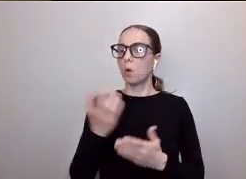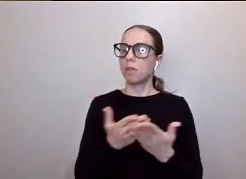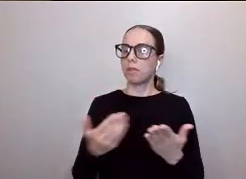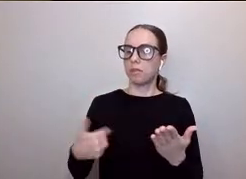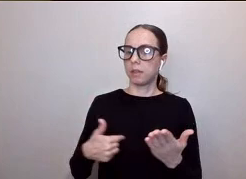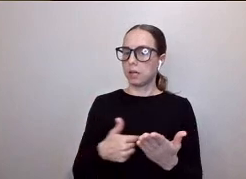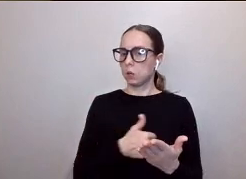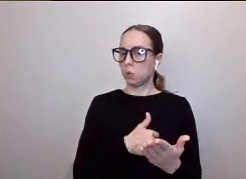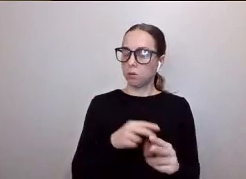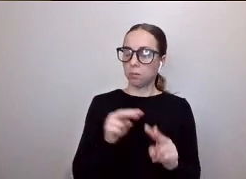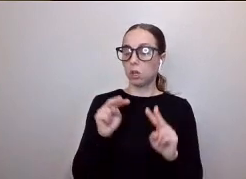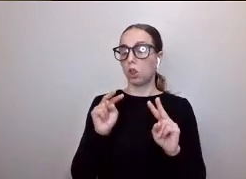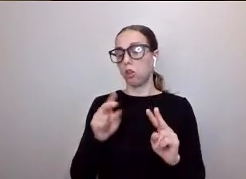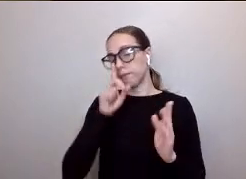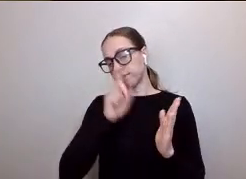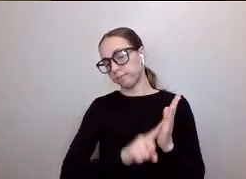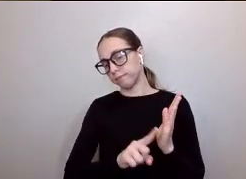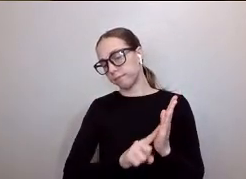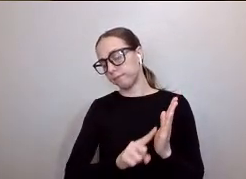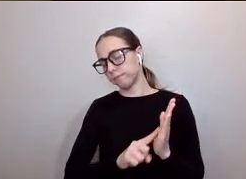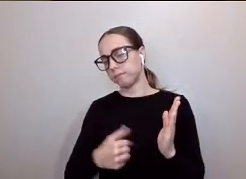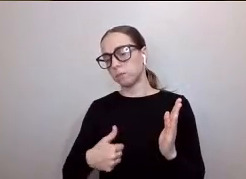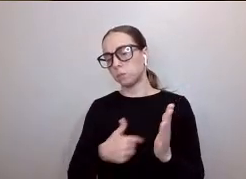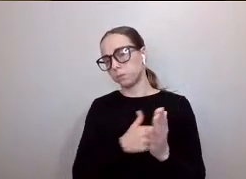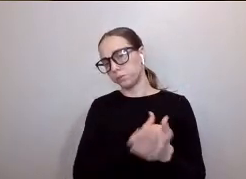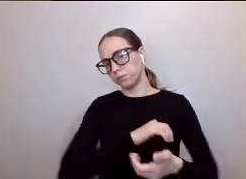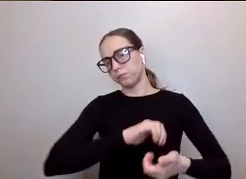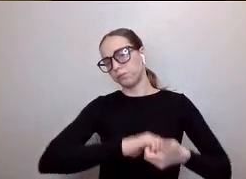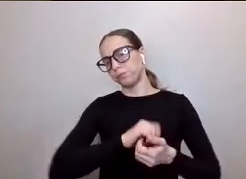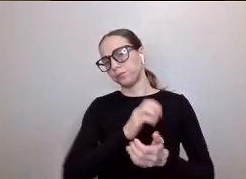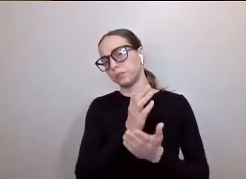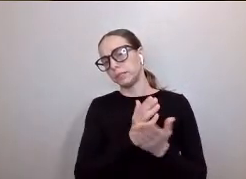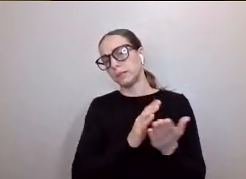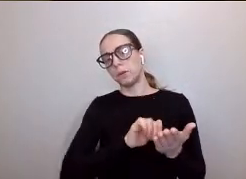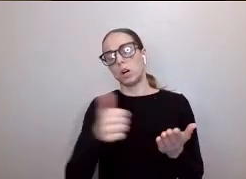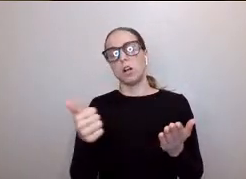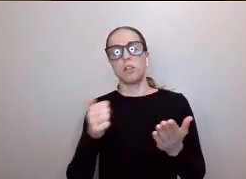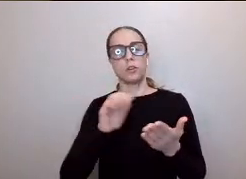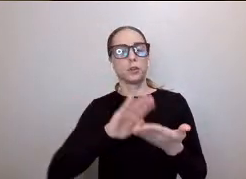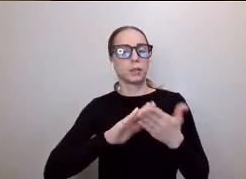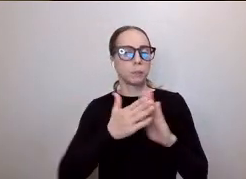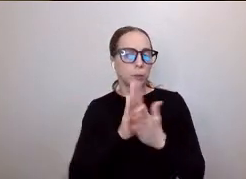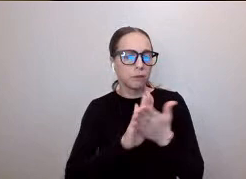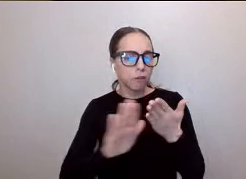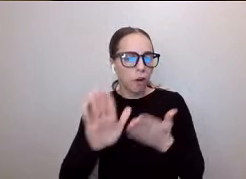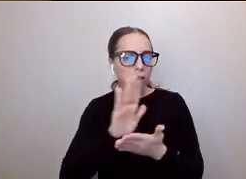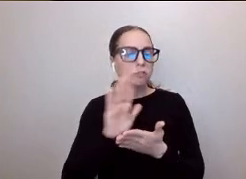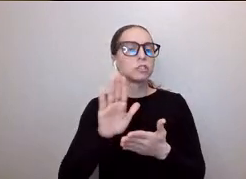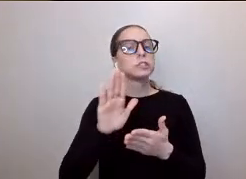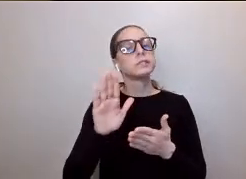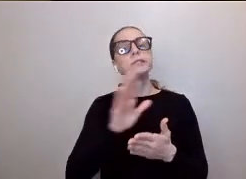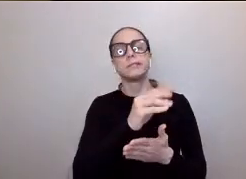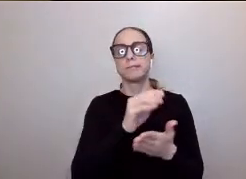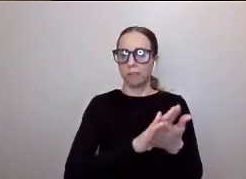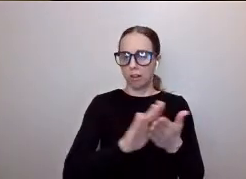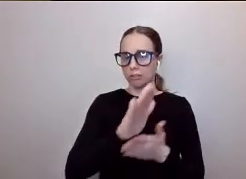we've been working with some of the other community colleges and colleges in the area to see if they are willing to